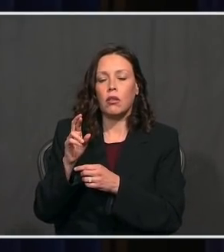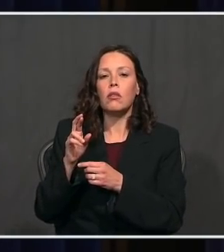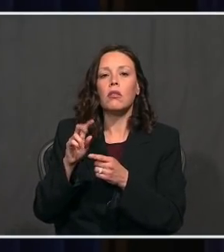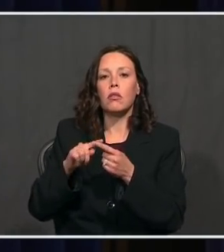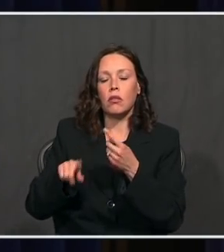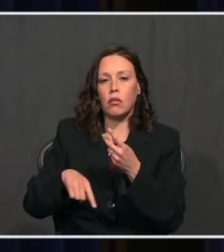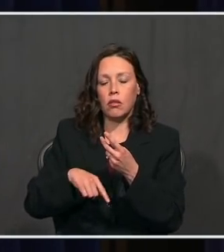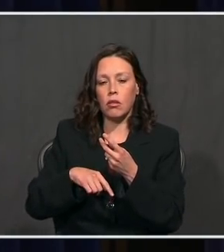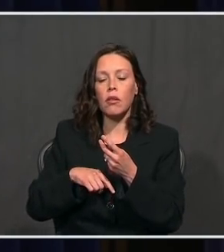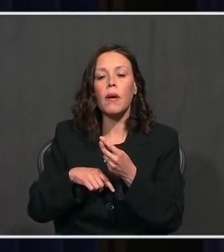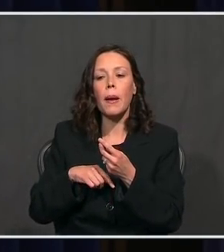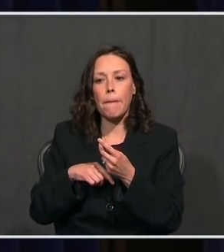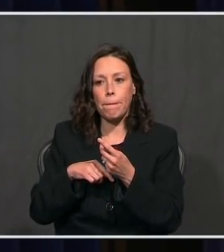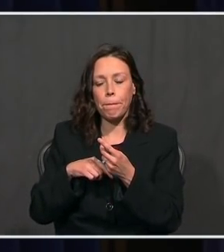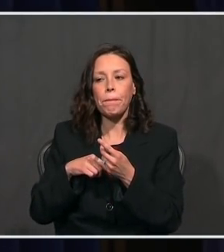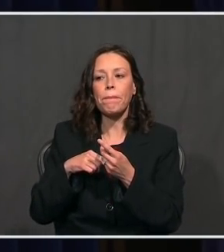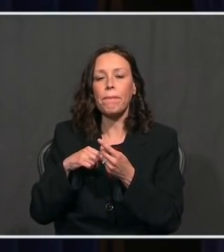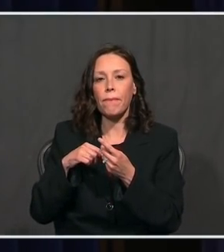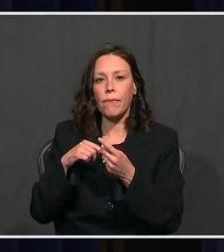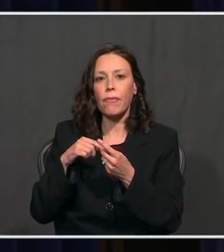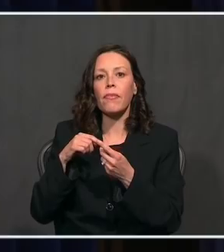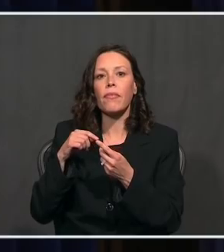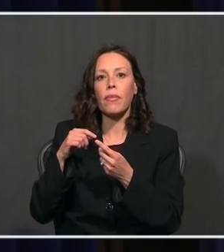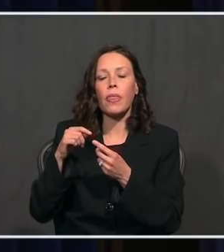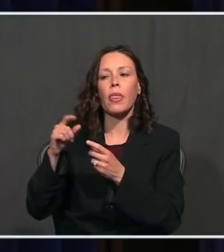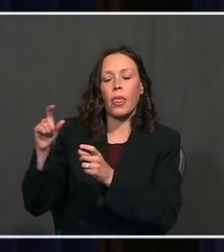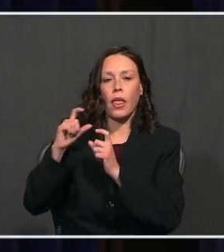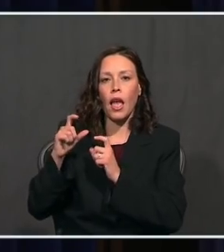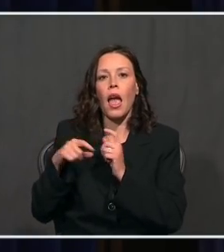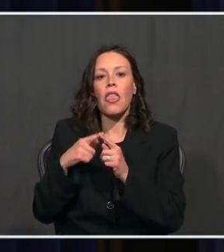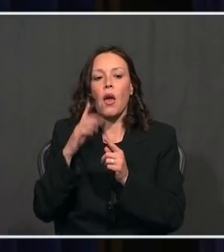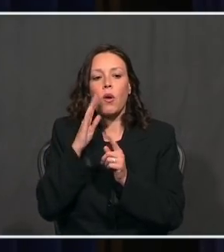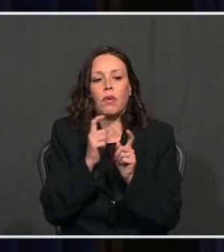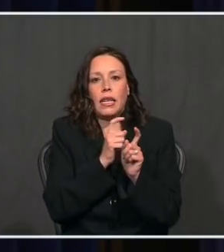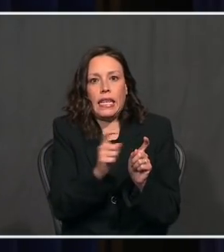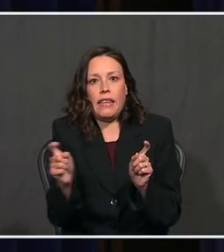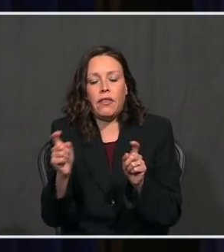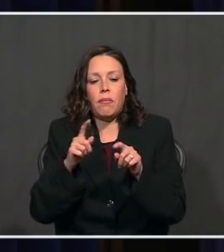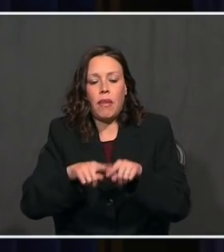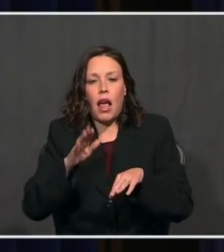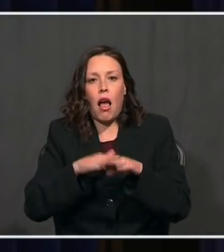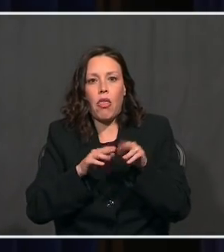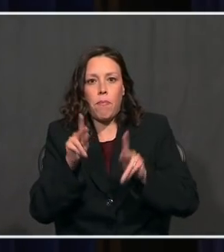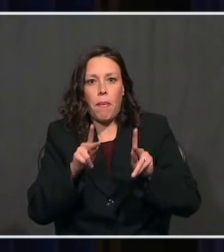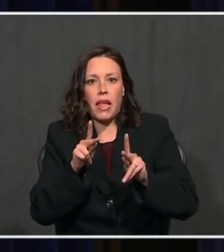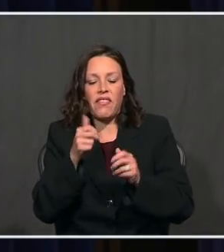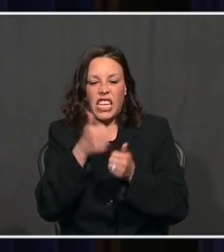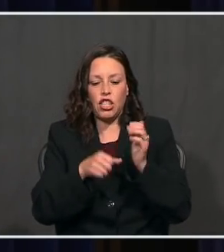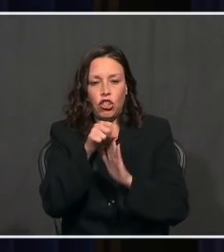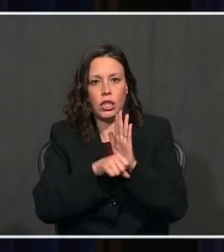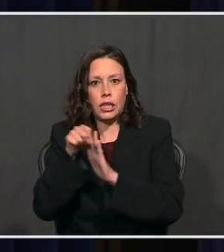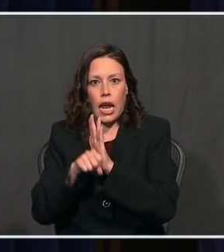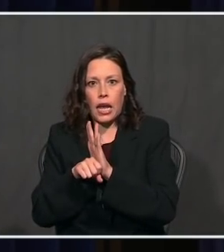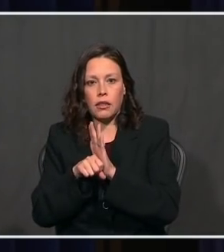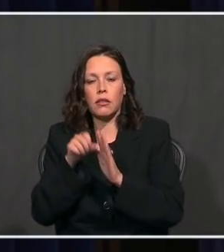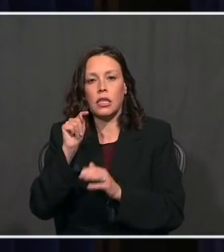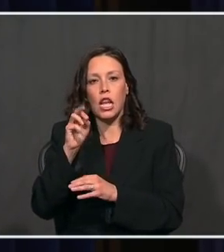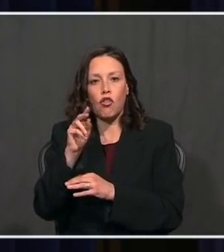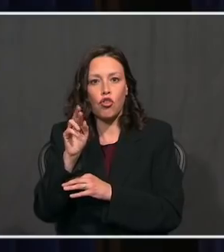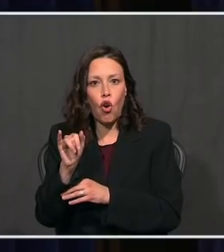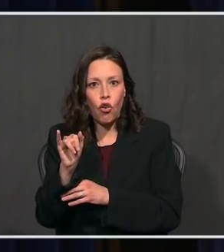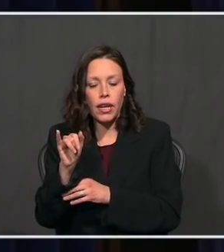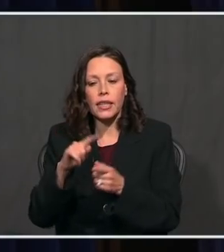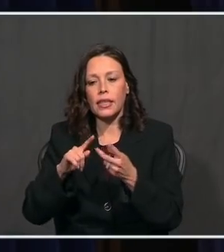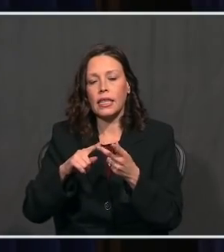allocation process was by pro rata to the population of each state, territory, or